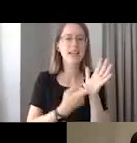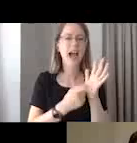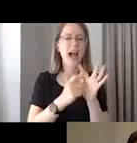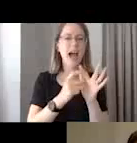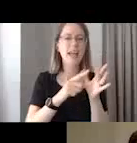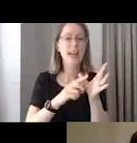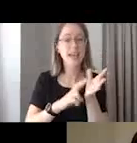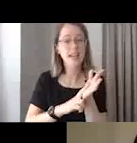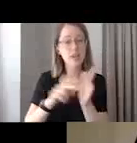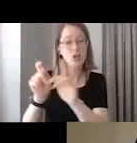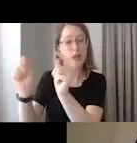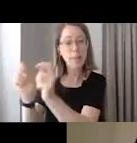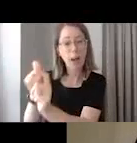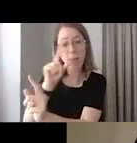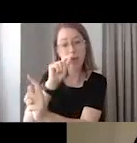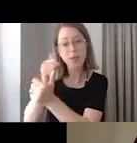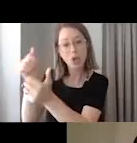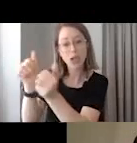good